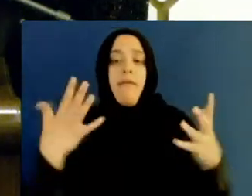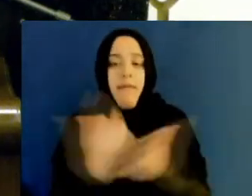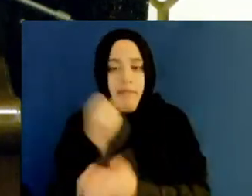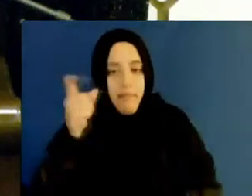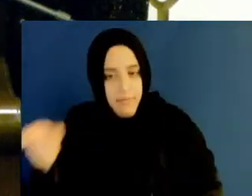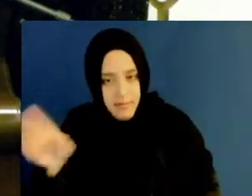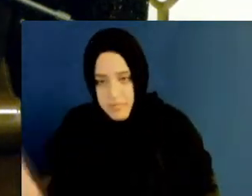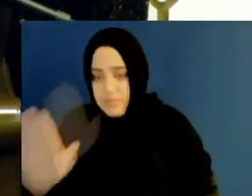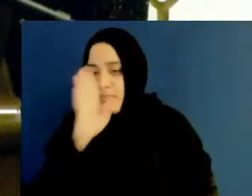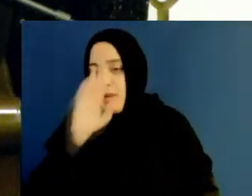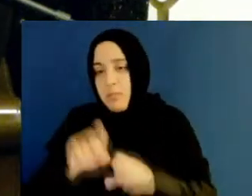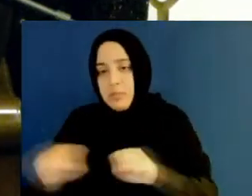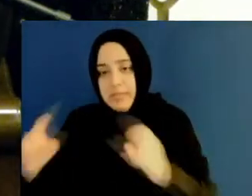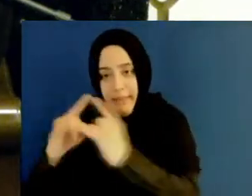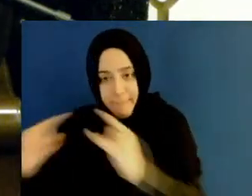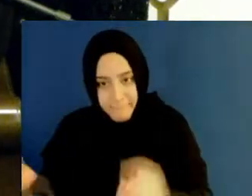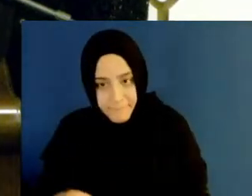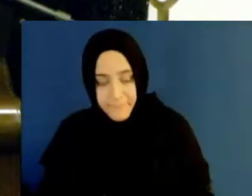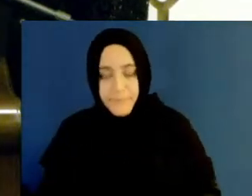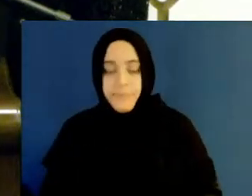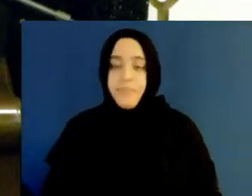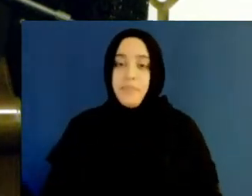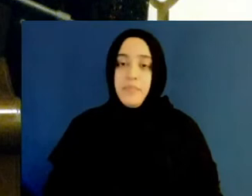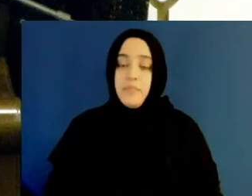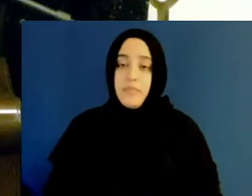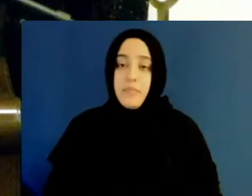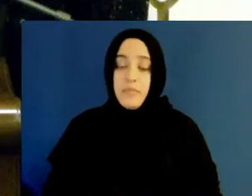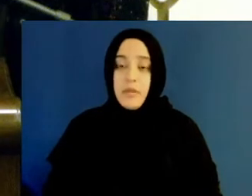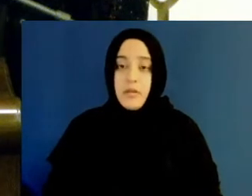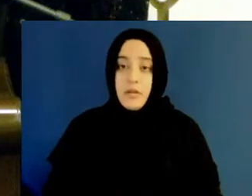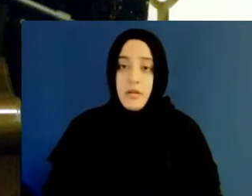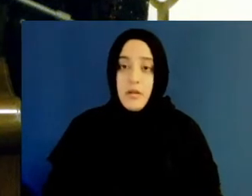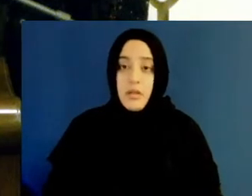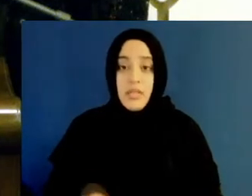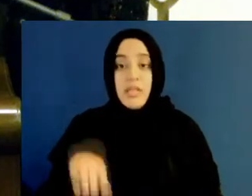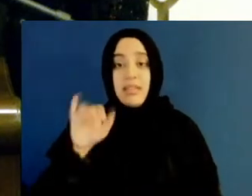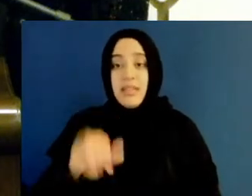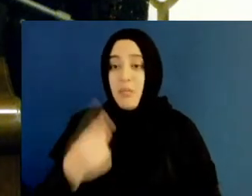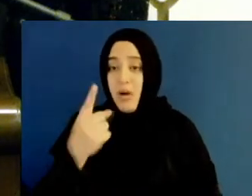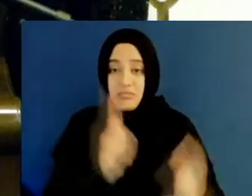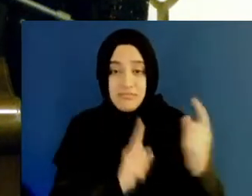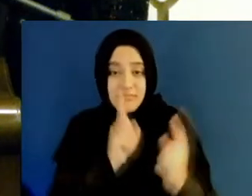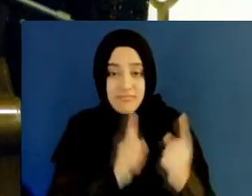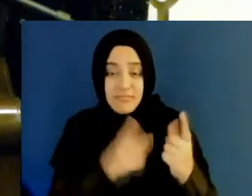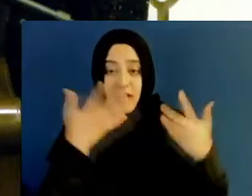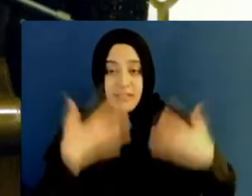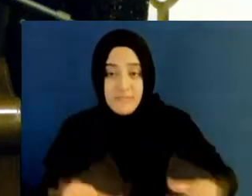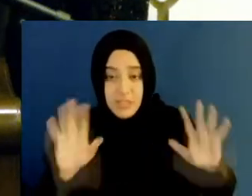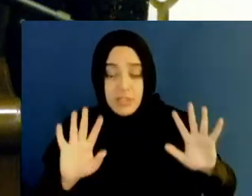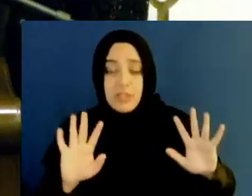On after the single duel or the single combat, Imam al-Hussein